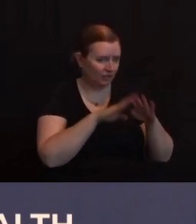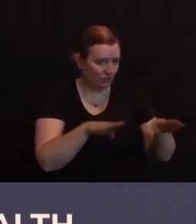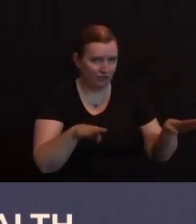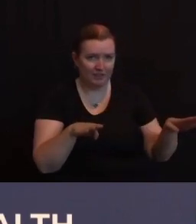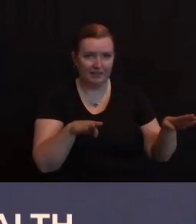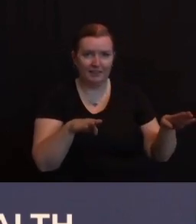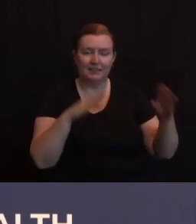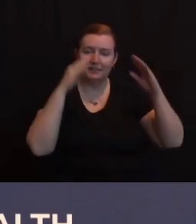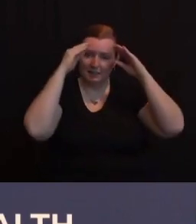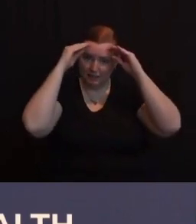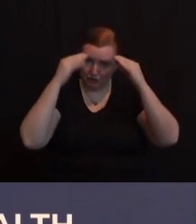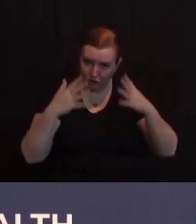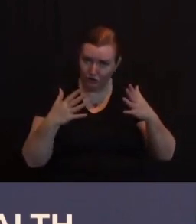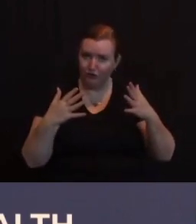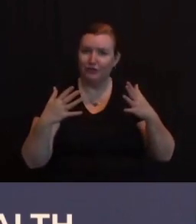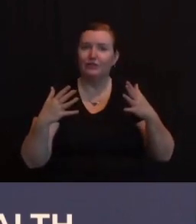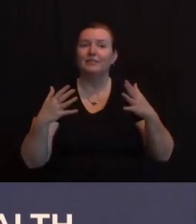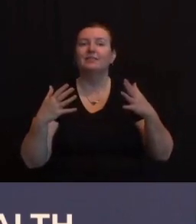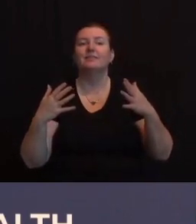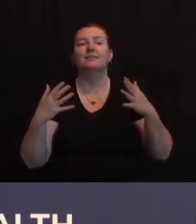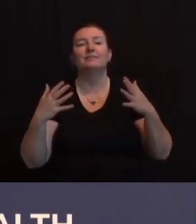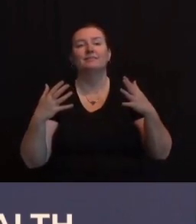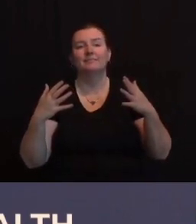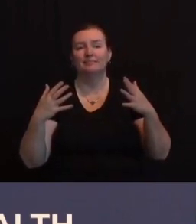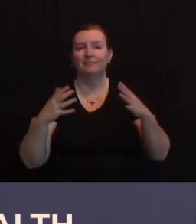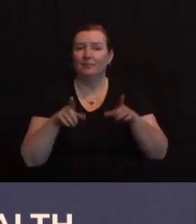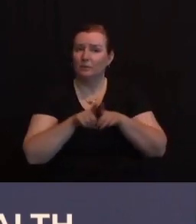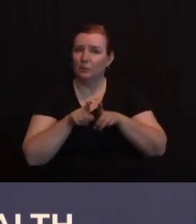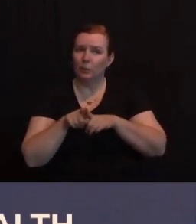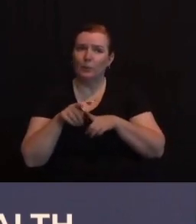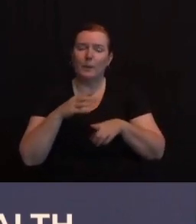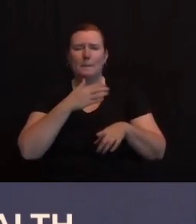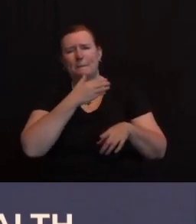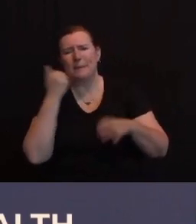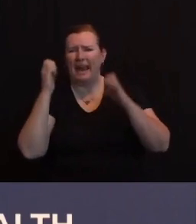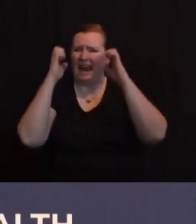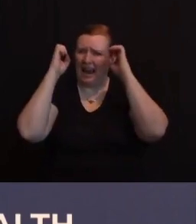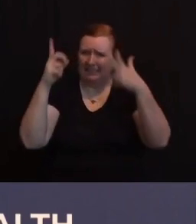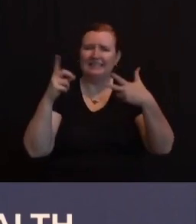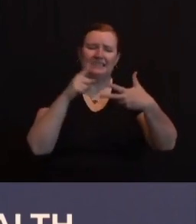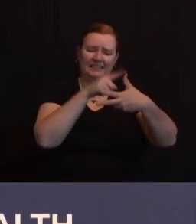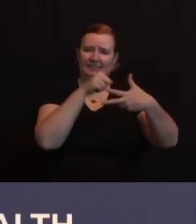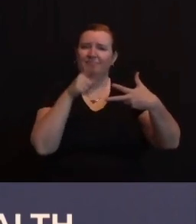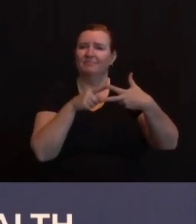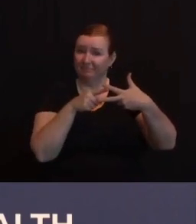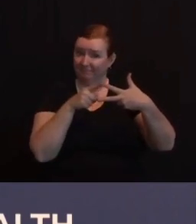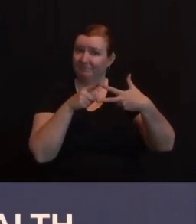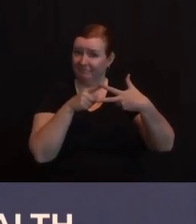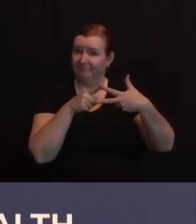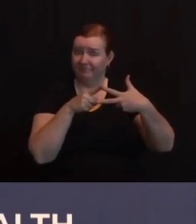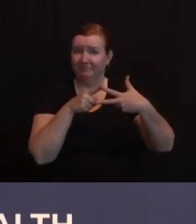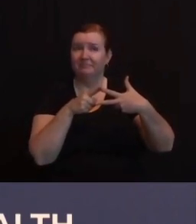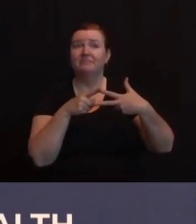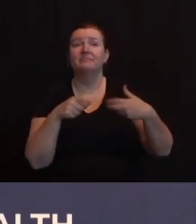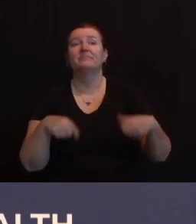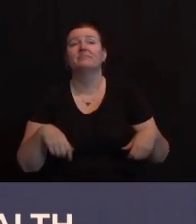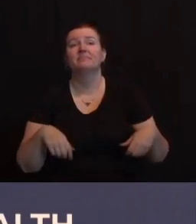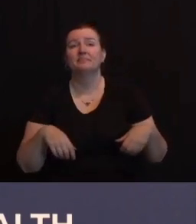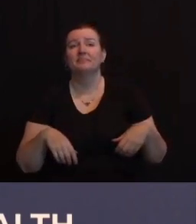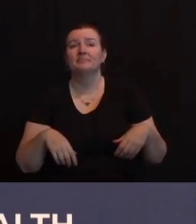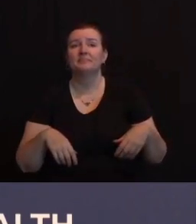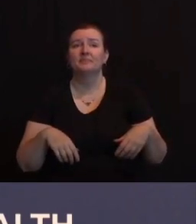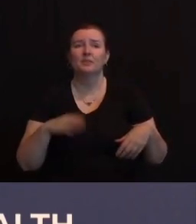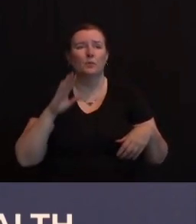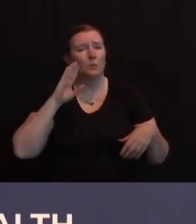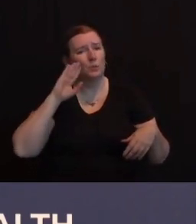to try to achieve the very best educational outcomes we can. We know this unequivocally, that in-person